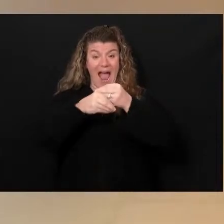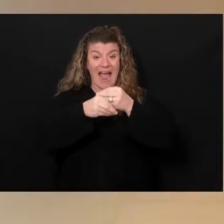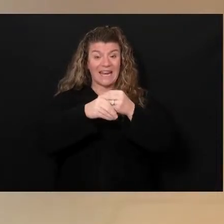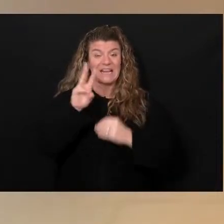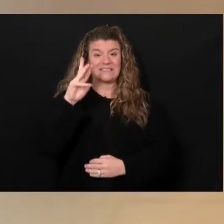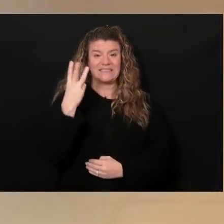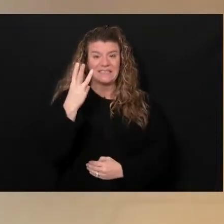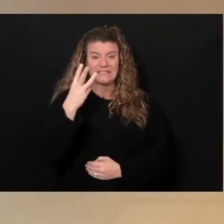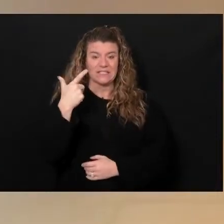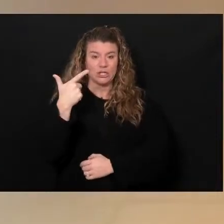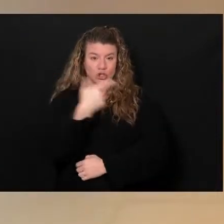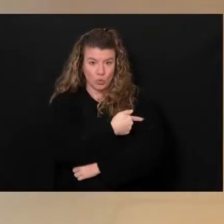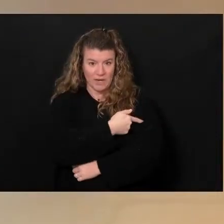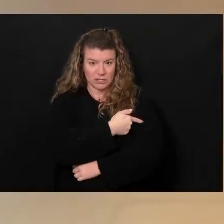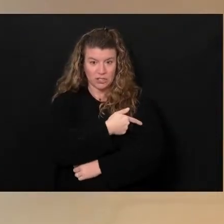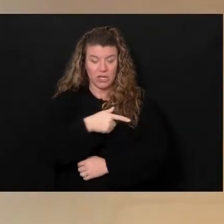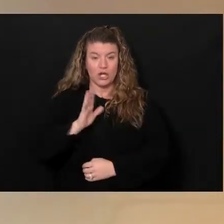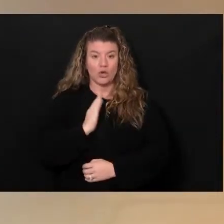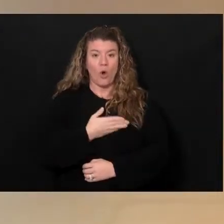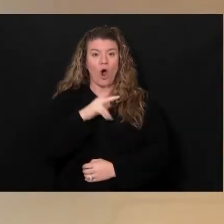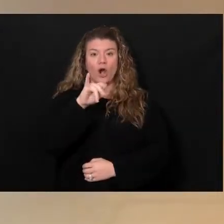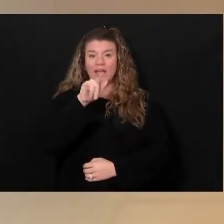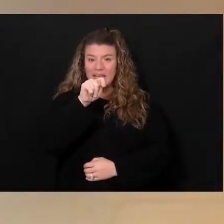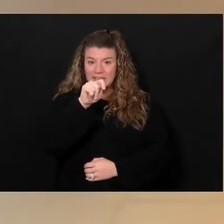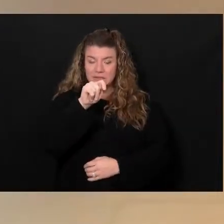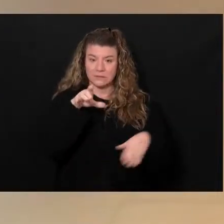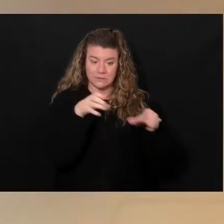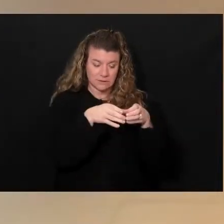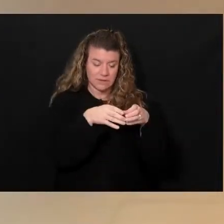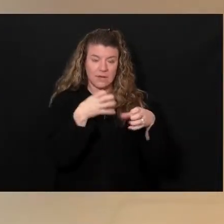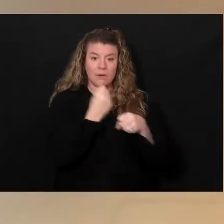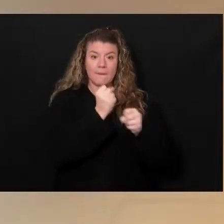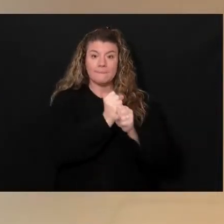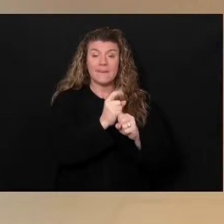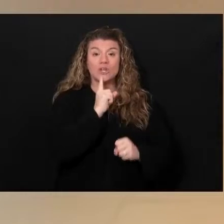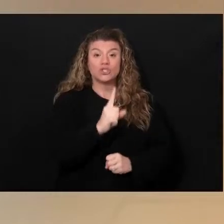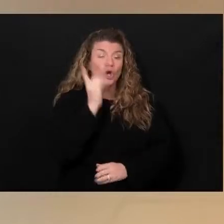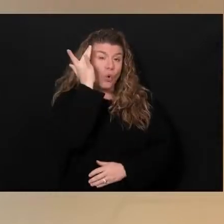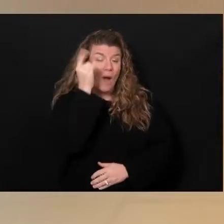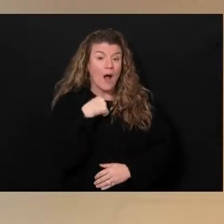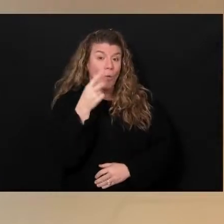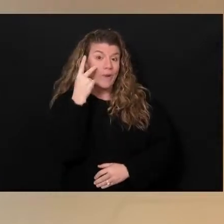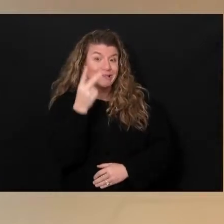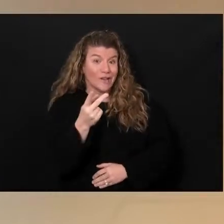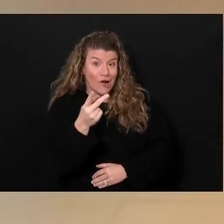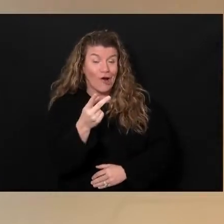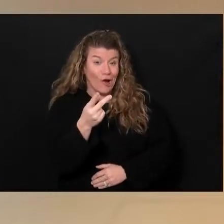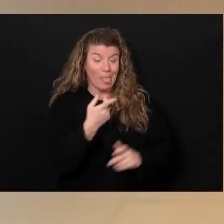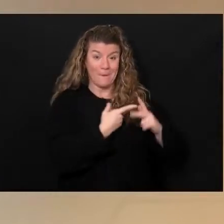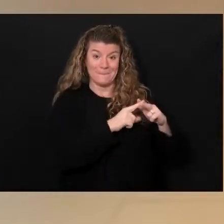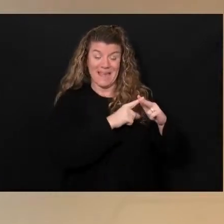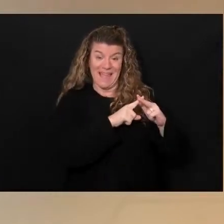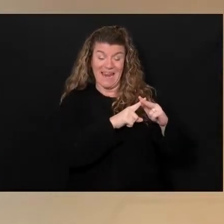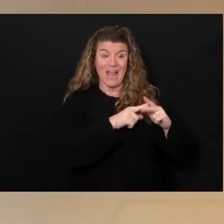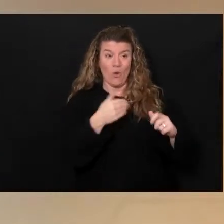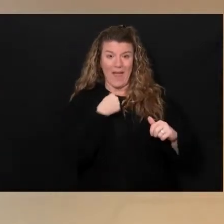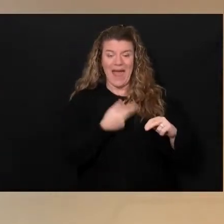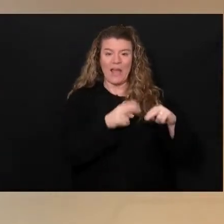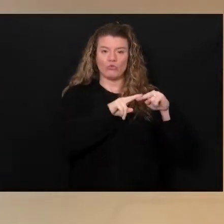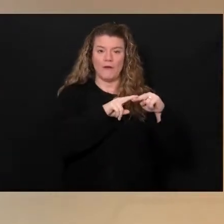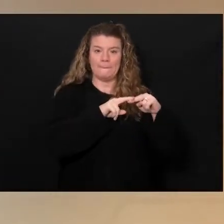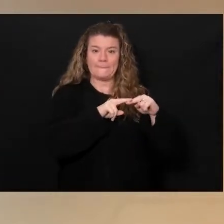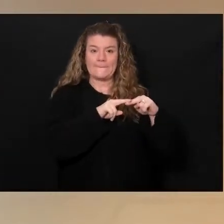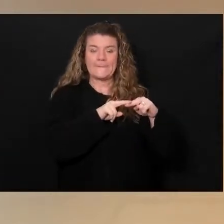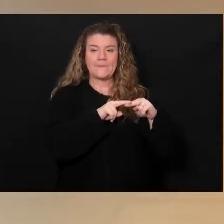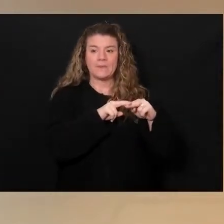syringe into our ancillary kit packs to make sure, because we saw early on that there were extra doses coming. There